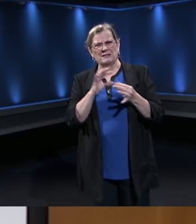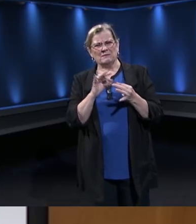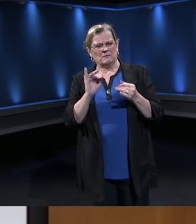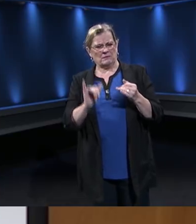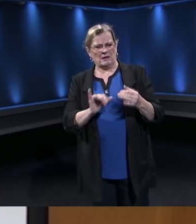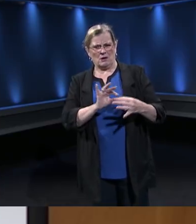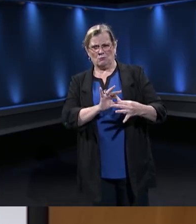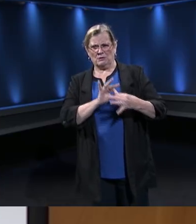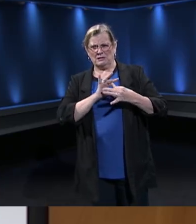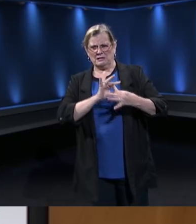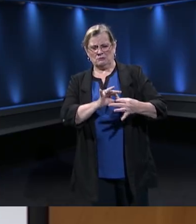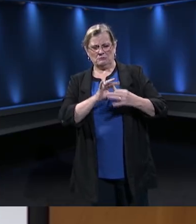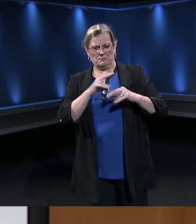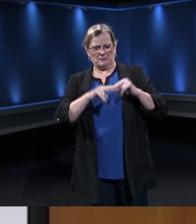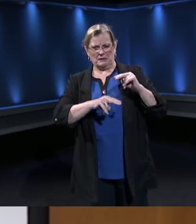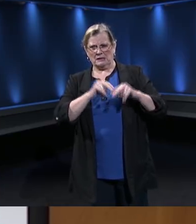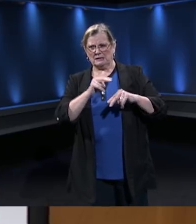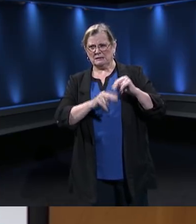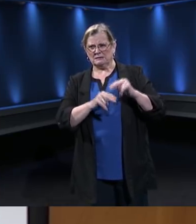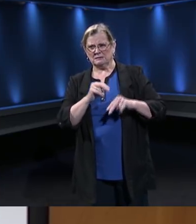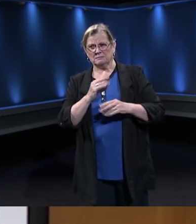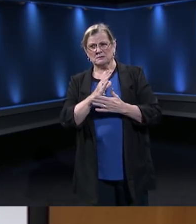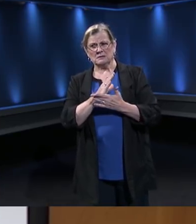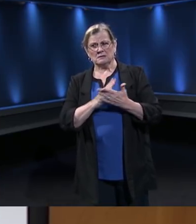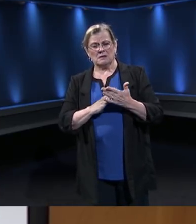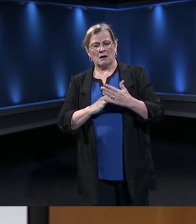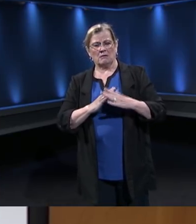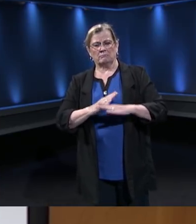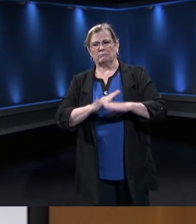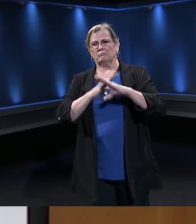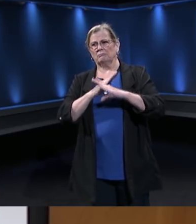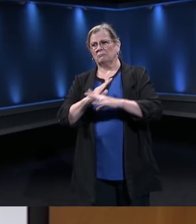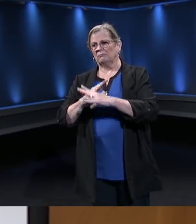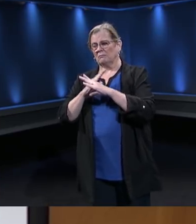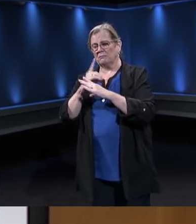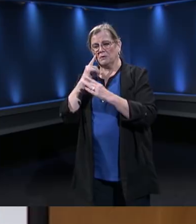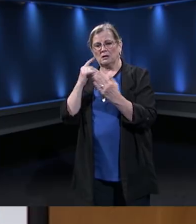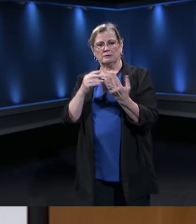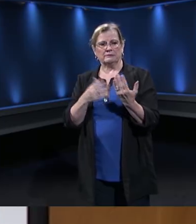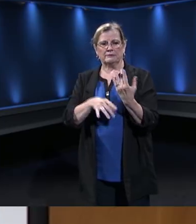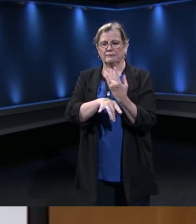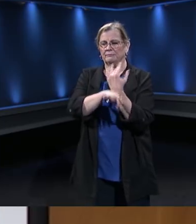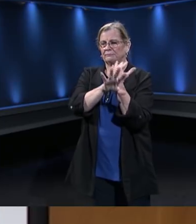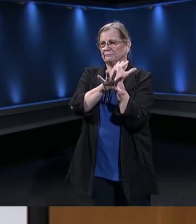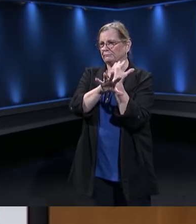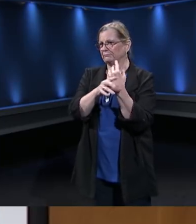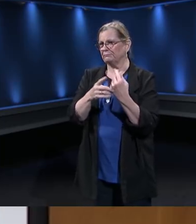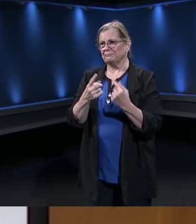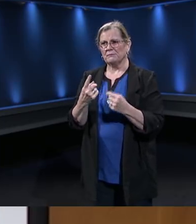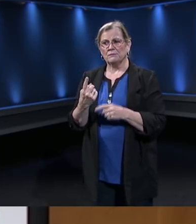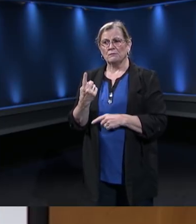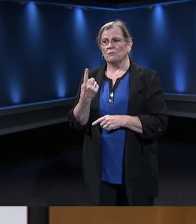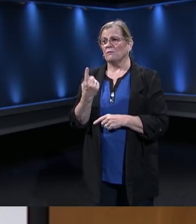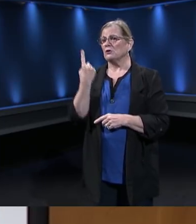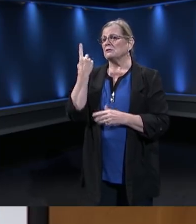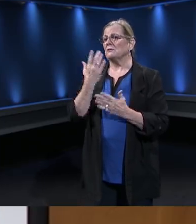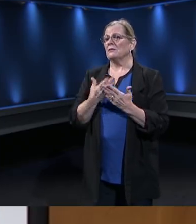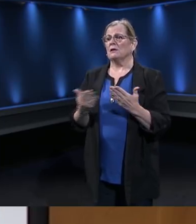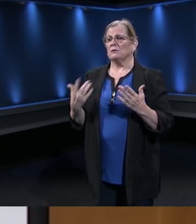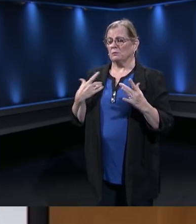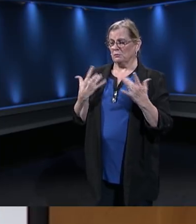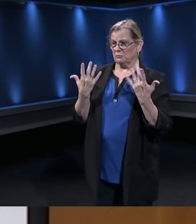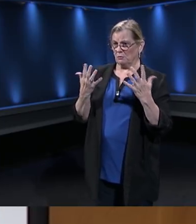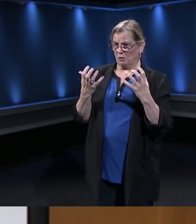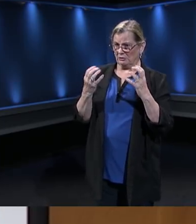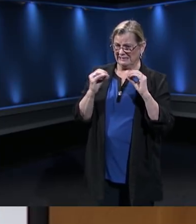we know that there are some barriers doing that through a virtual environment. And so the first module that they are going through